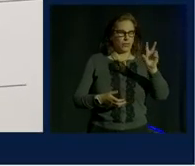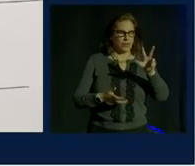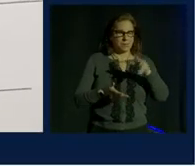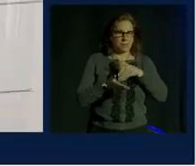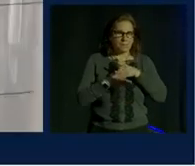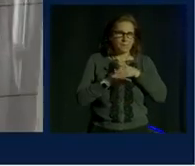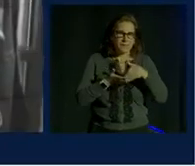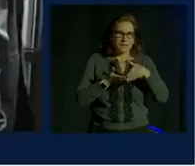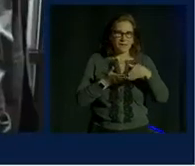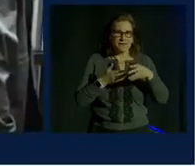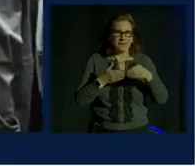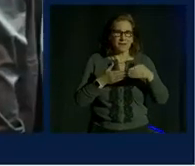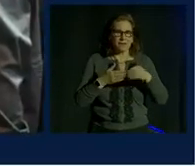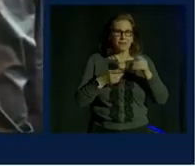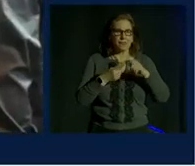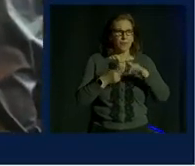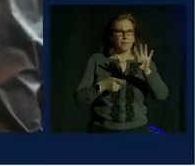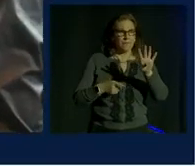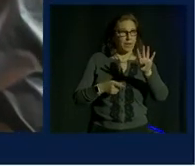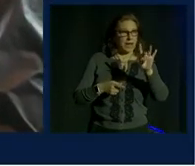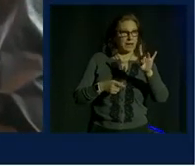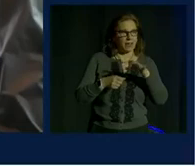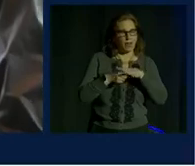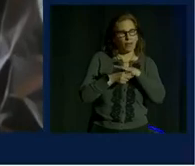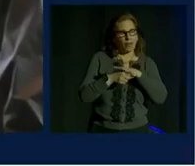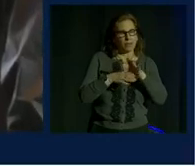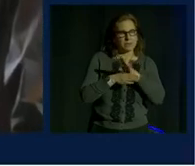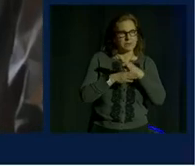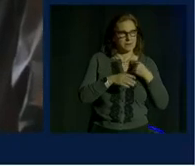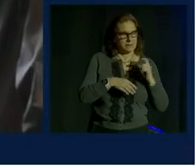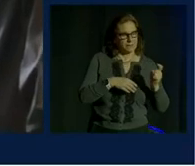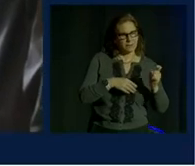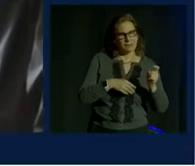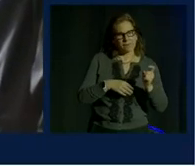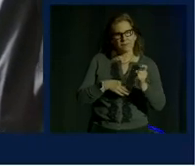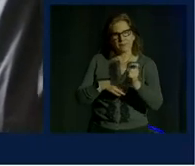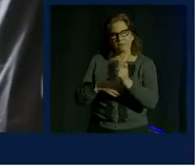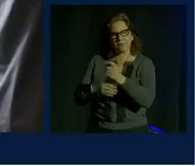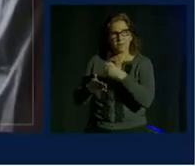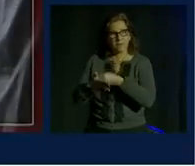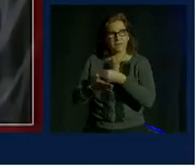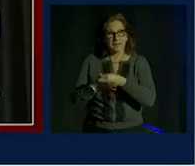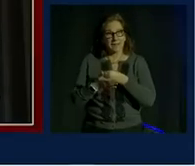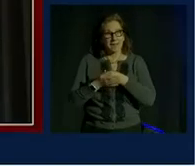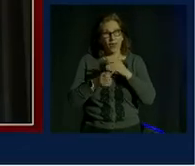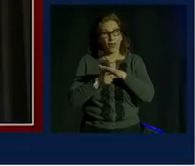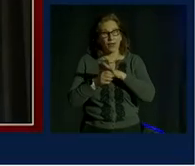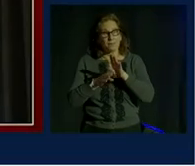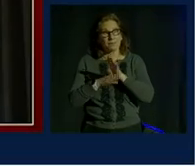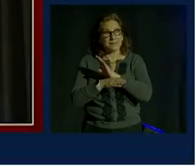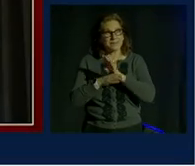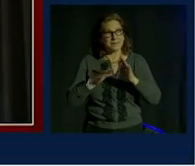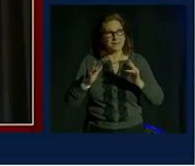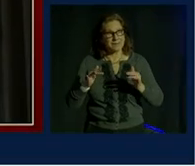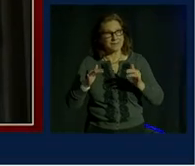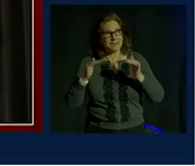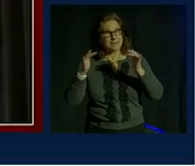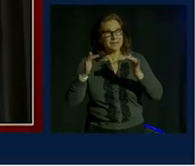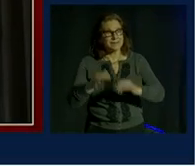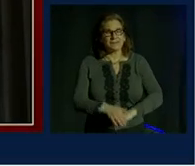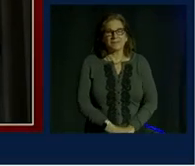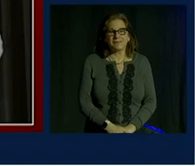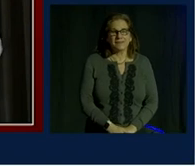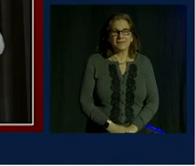local businesses. Our last budget cycle, we created an equity impact fund that provides access to capital for economically and